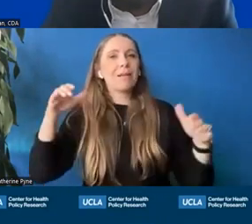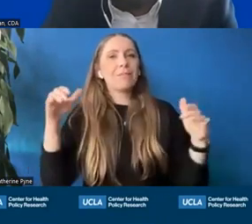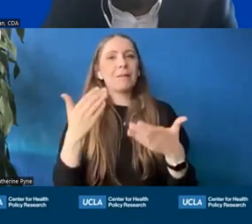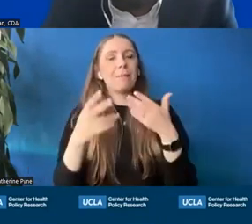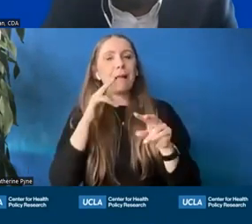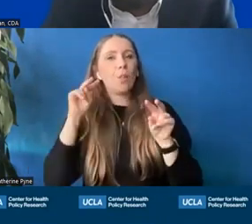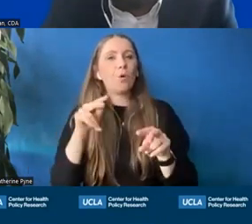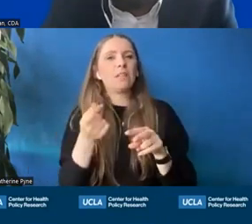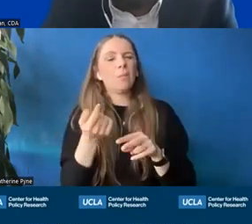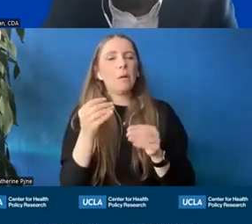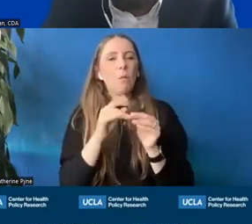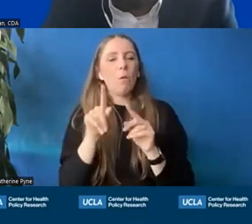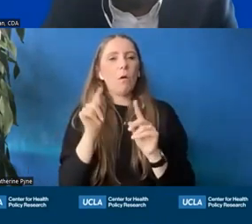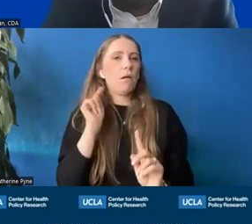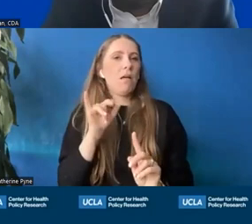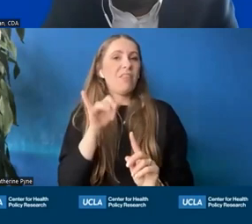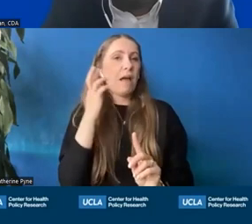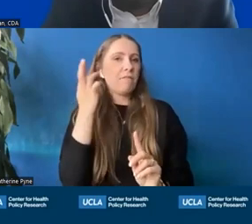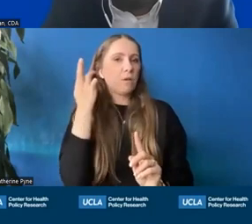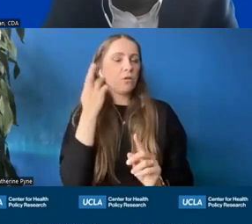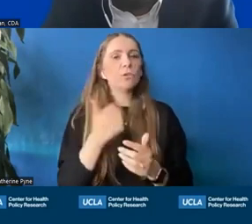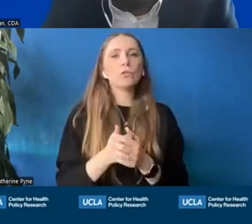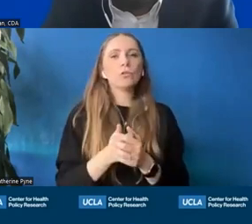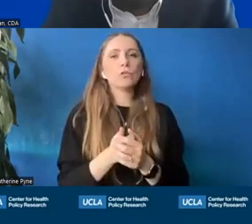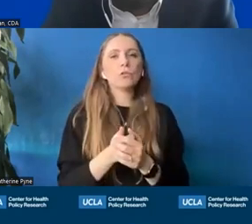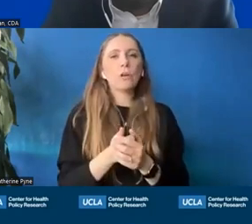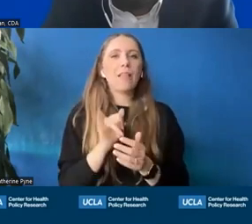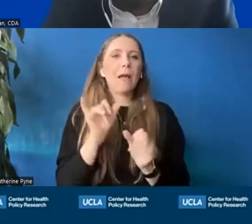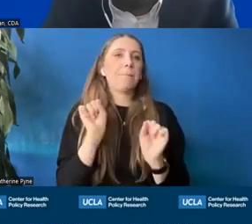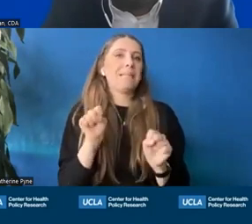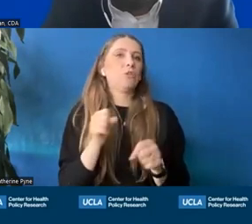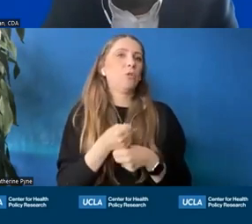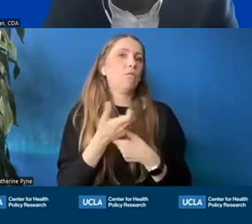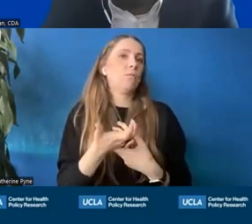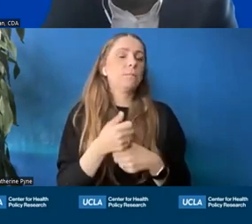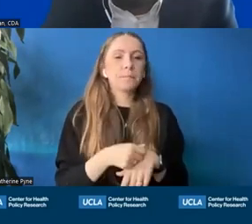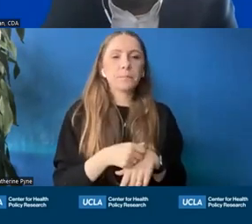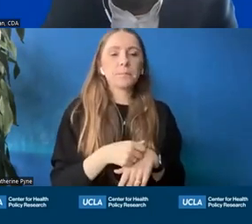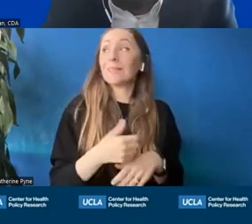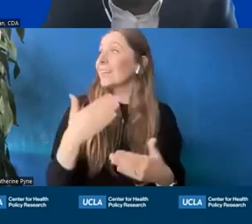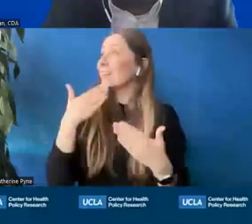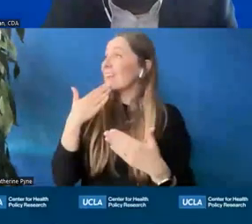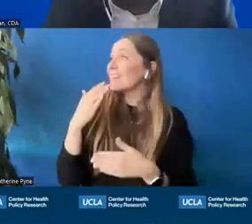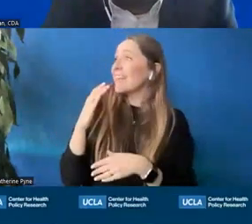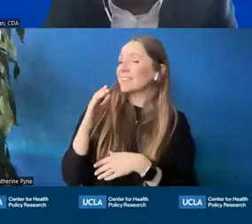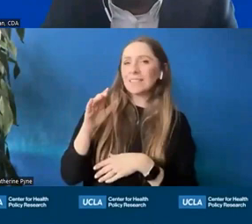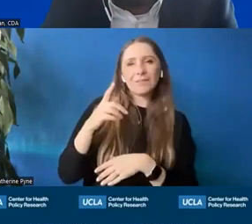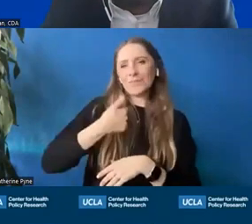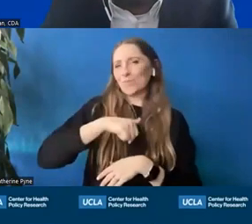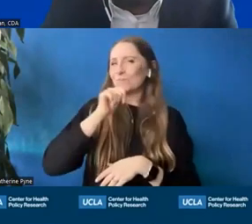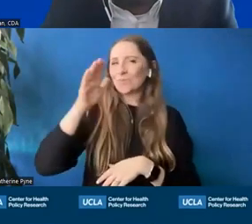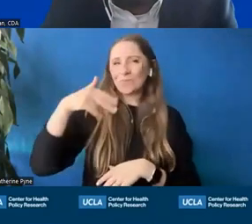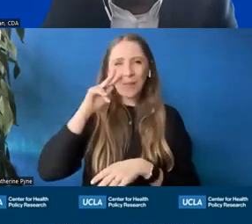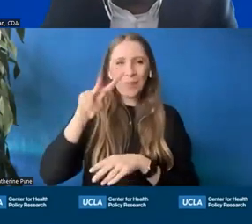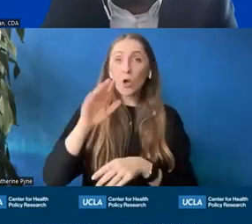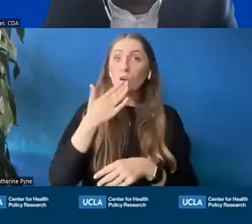bit at that factor, potential driver. Thanks, Catherine. We haven't looked at that yet, but that's a really good idea and